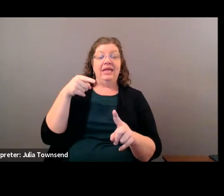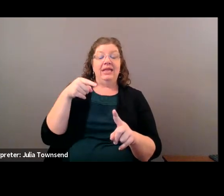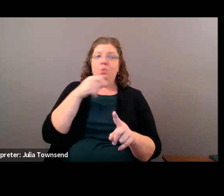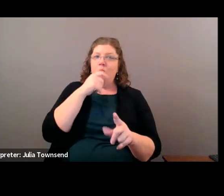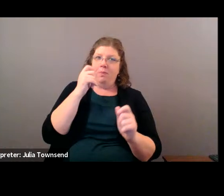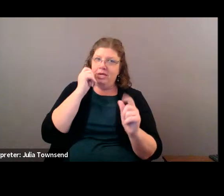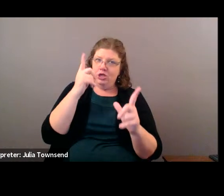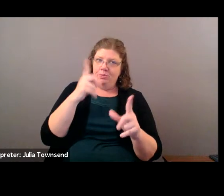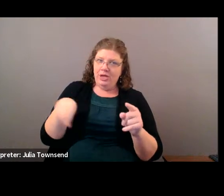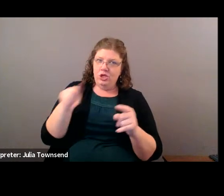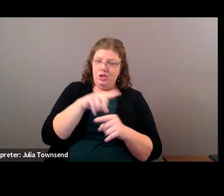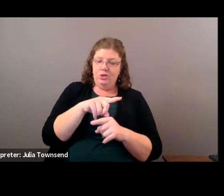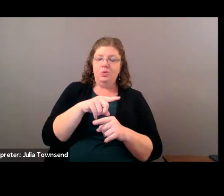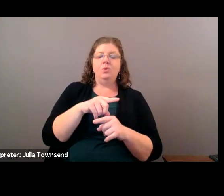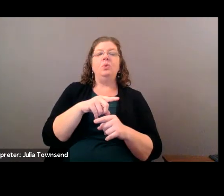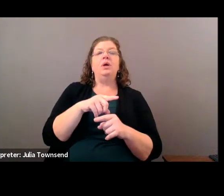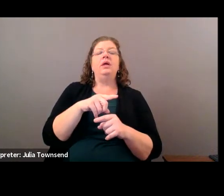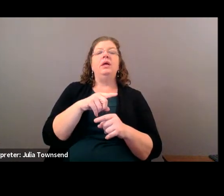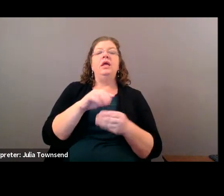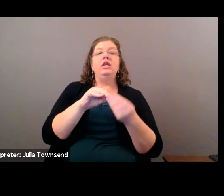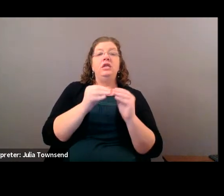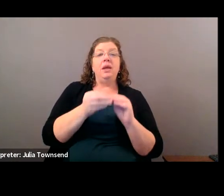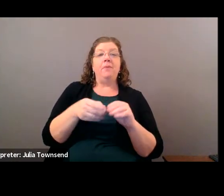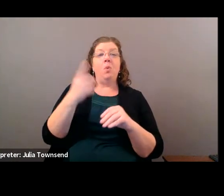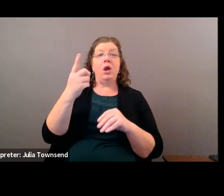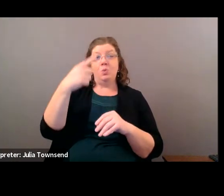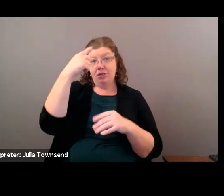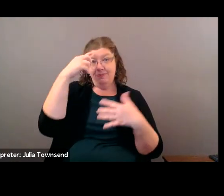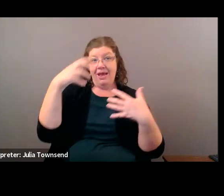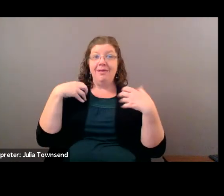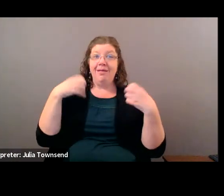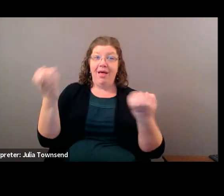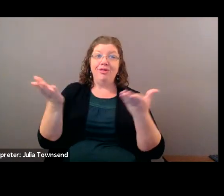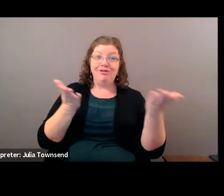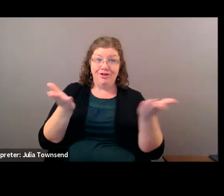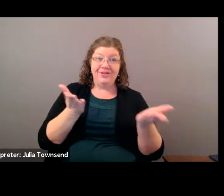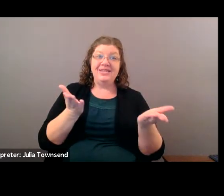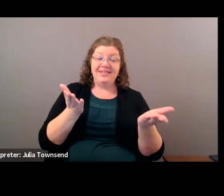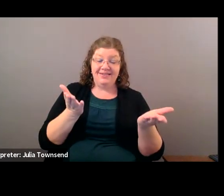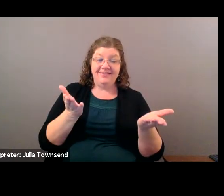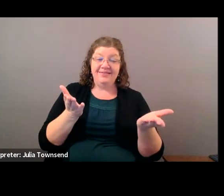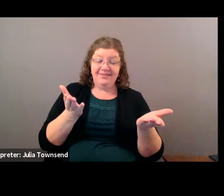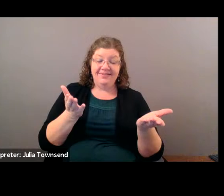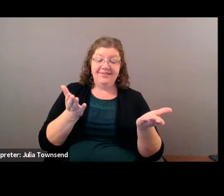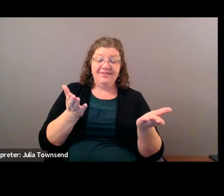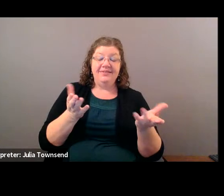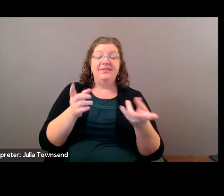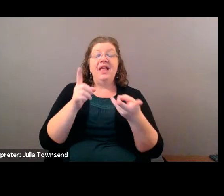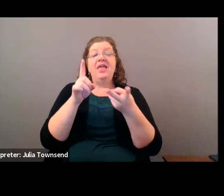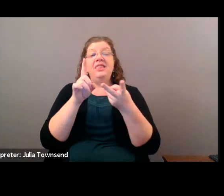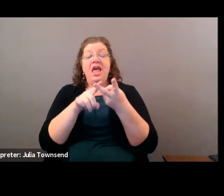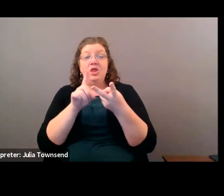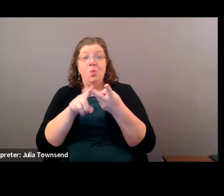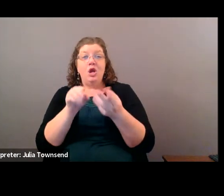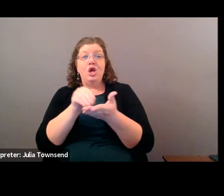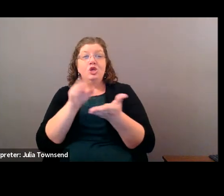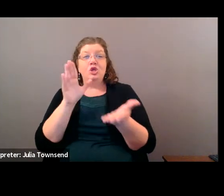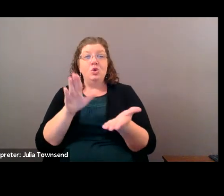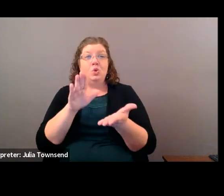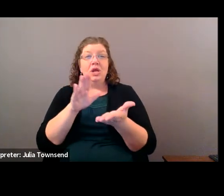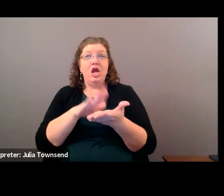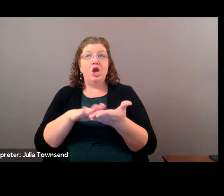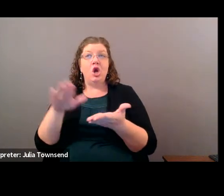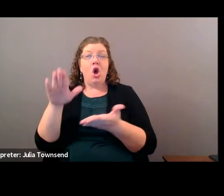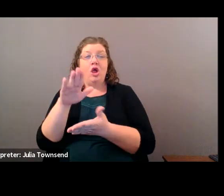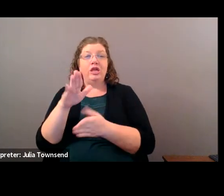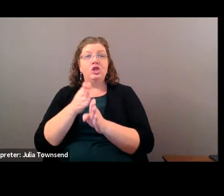to you, which is number one was mental health services. The other one was student college and career